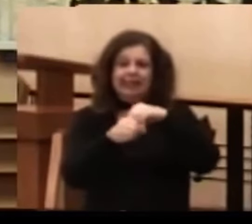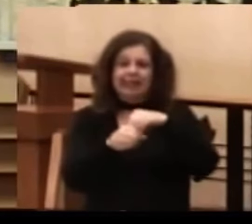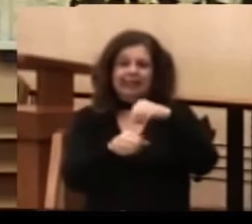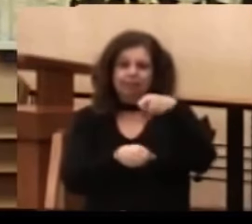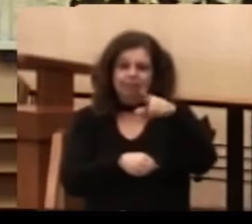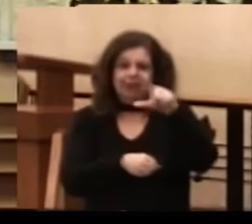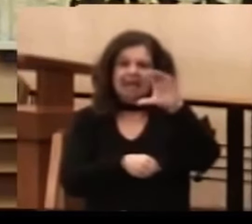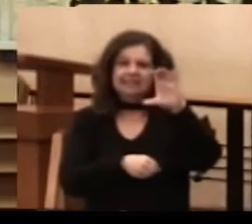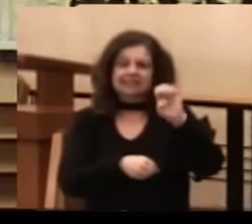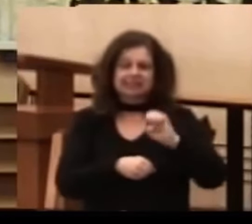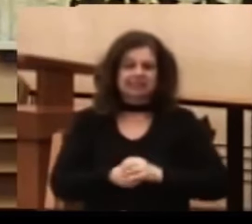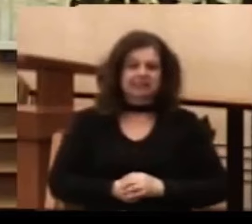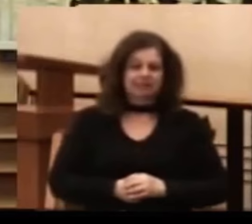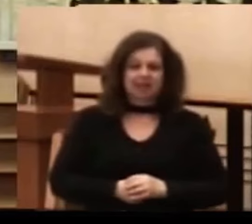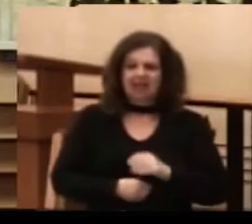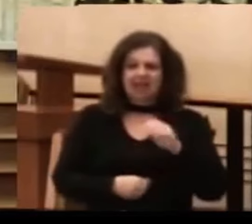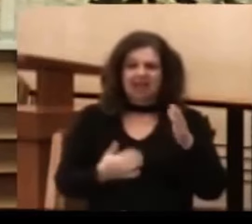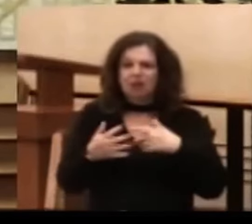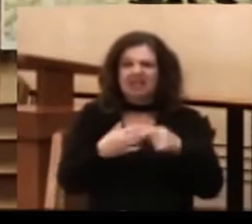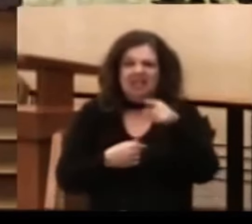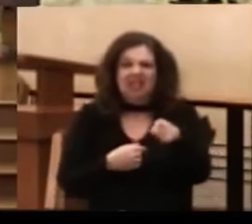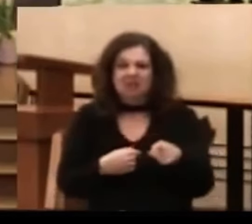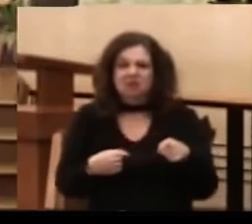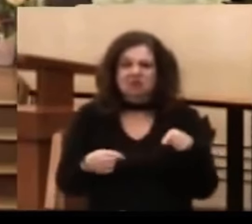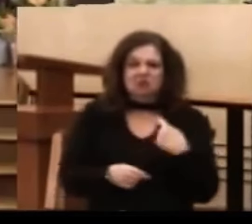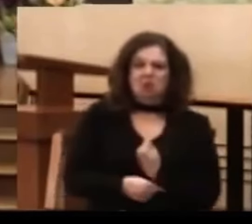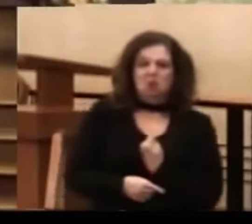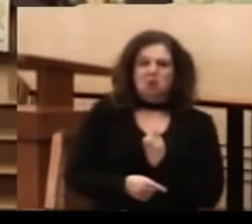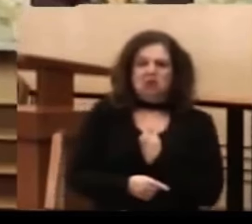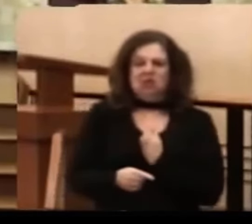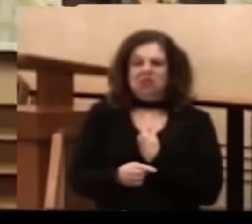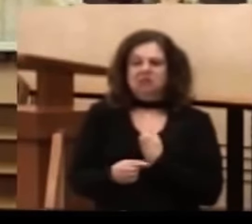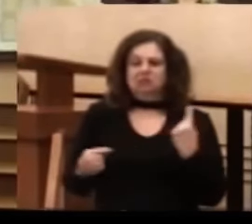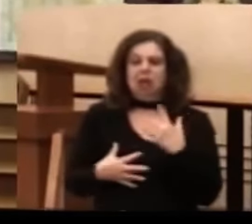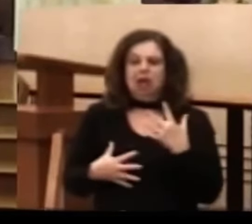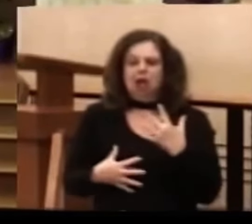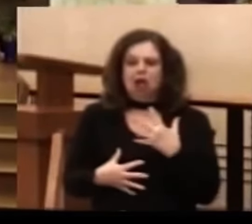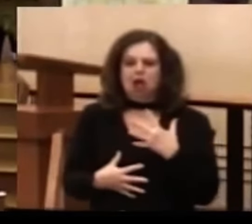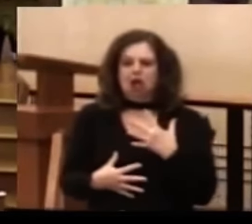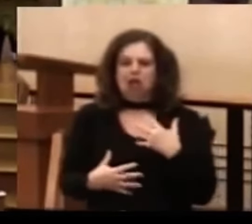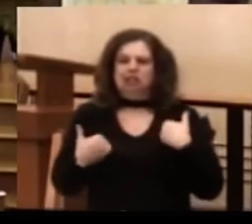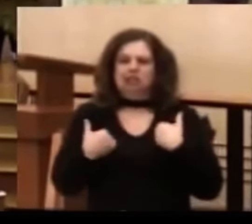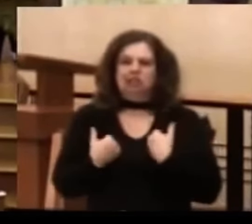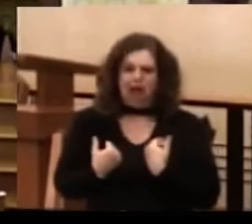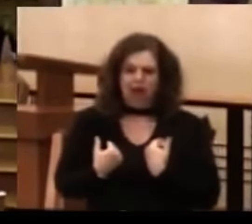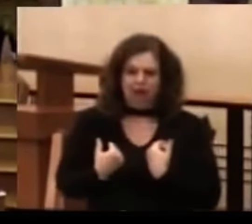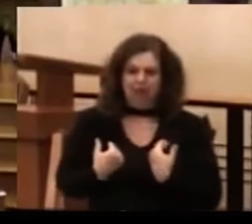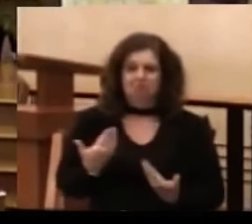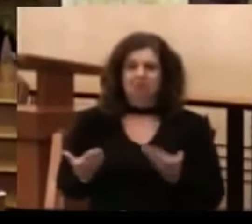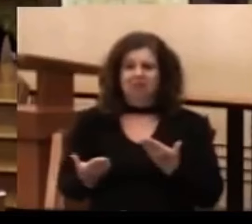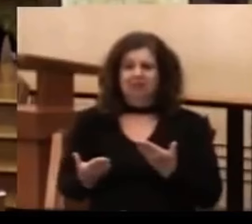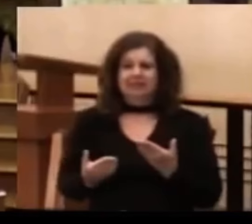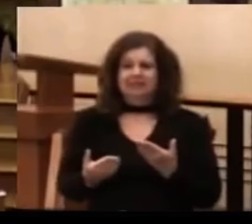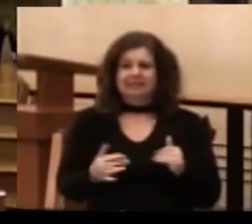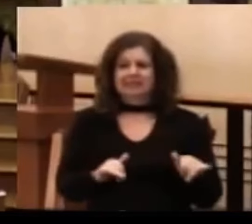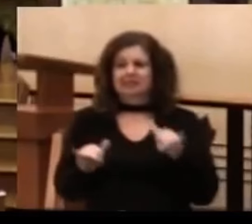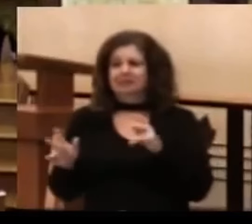was lonely and scared and tired, maybe a lot like people are in